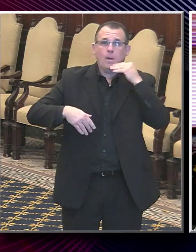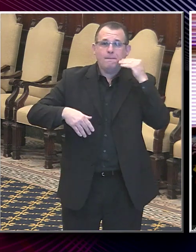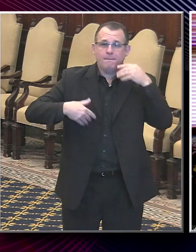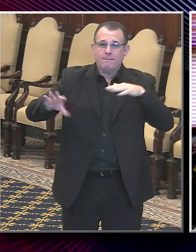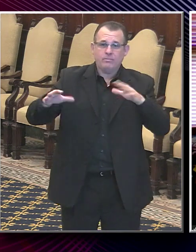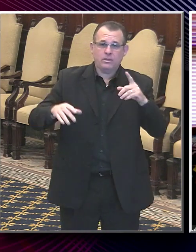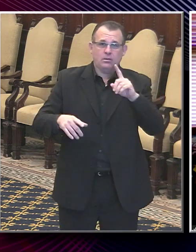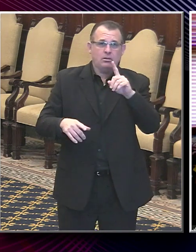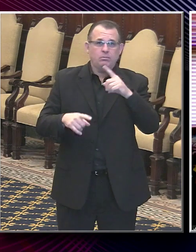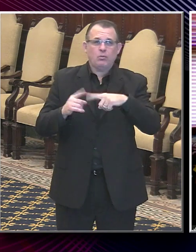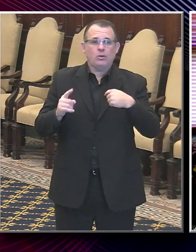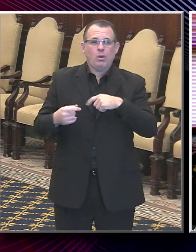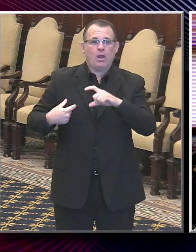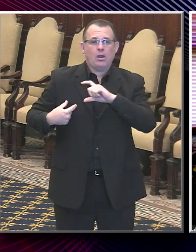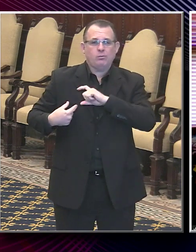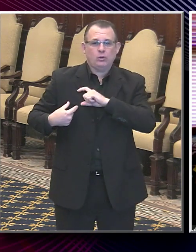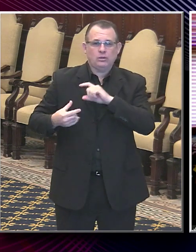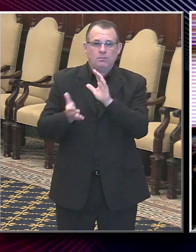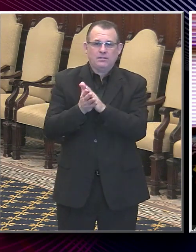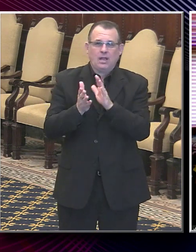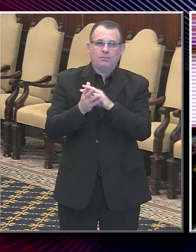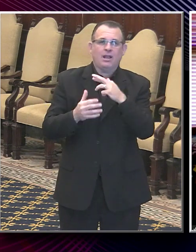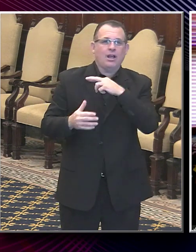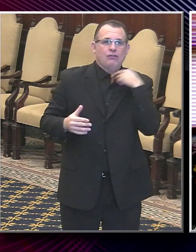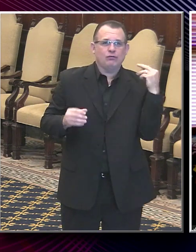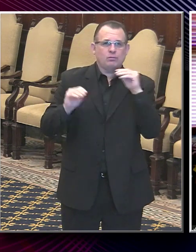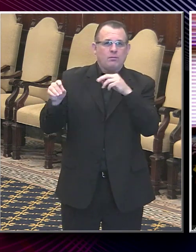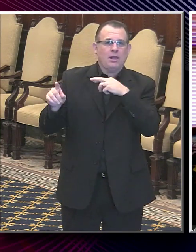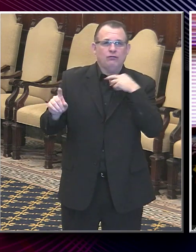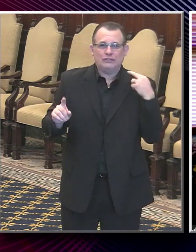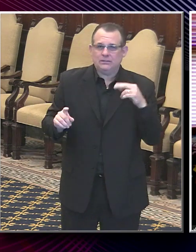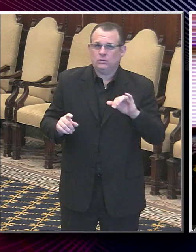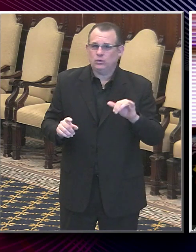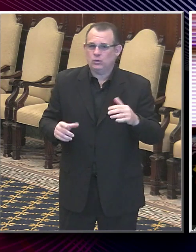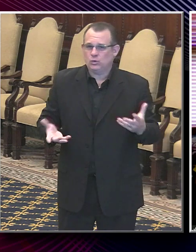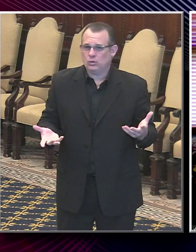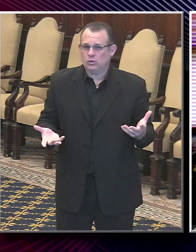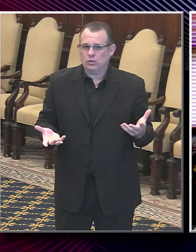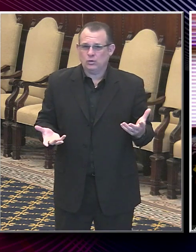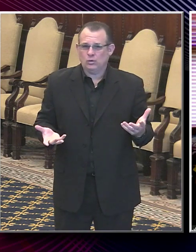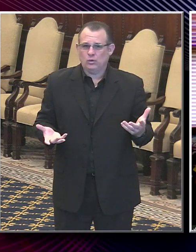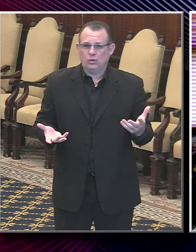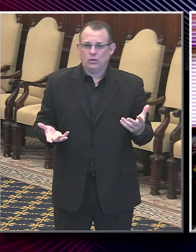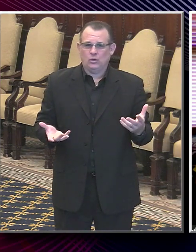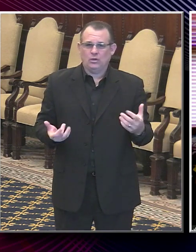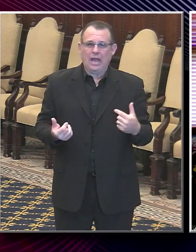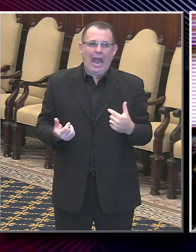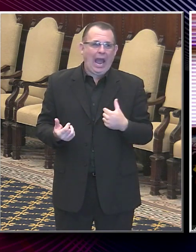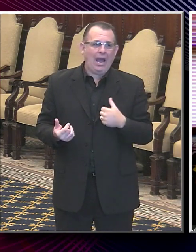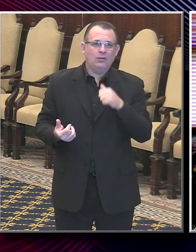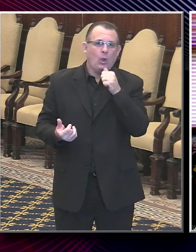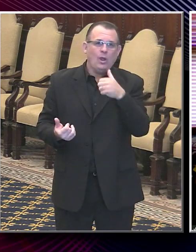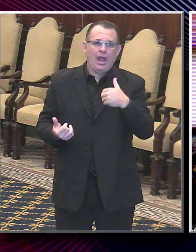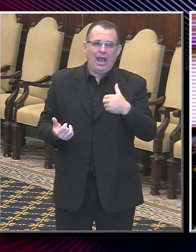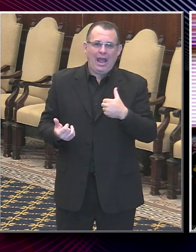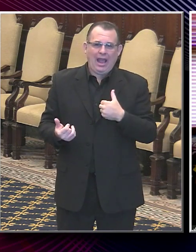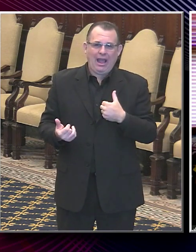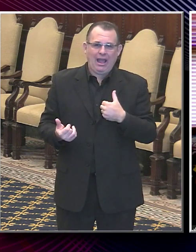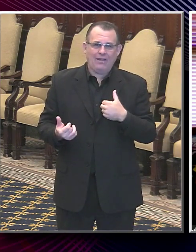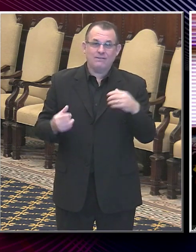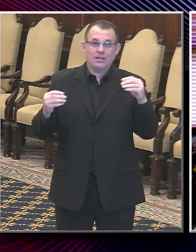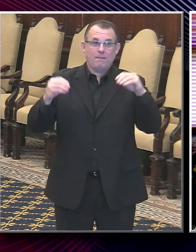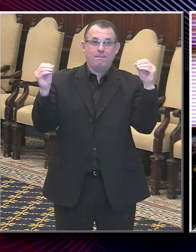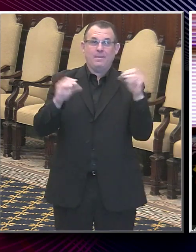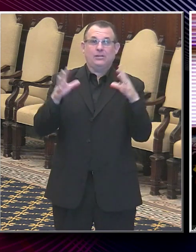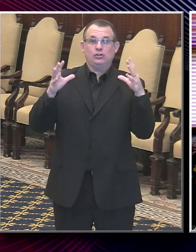or creating any kind of disturbance. I don't have a magic,